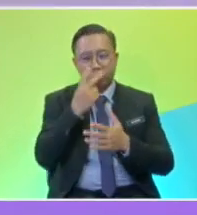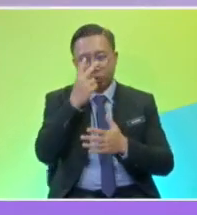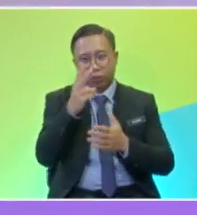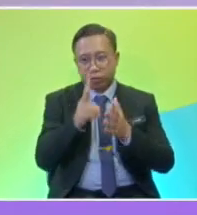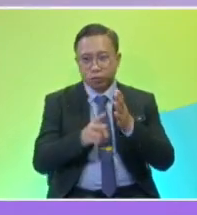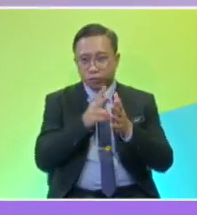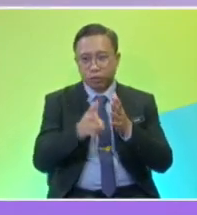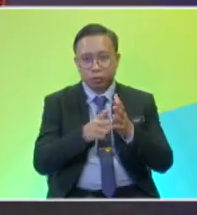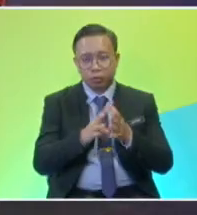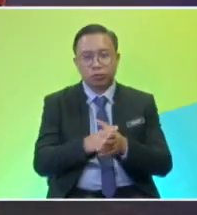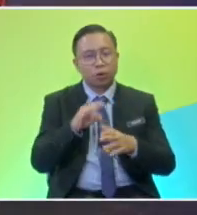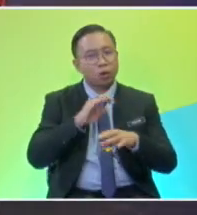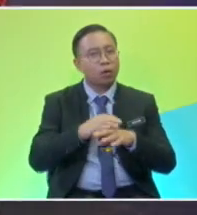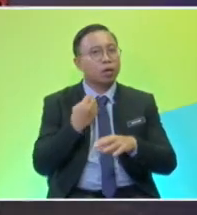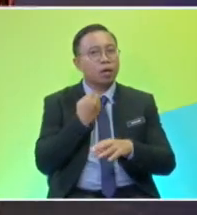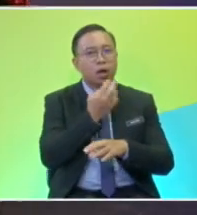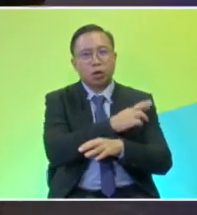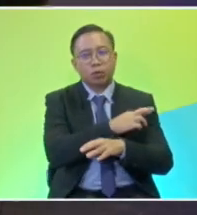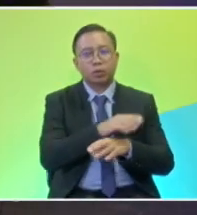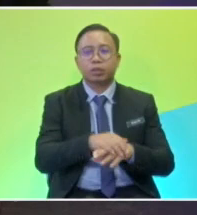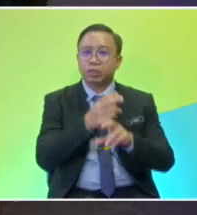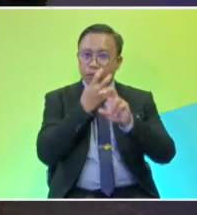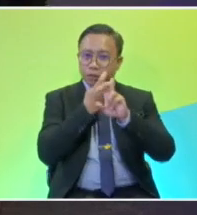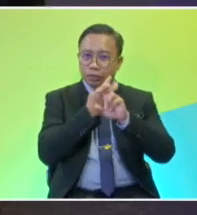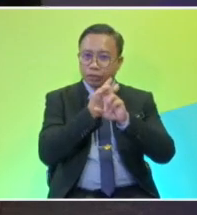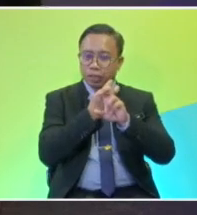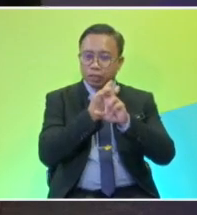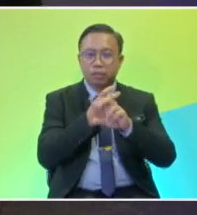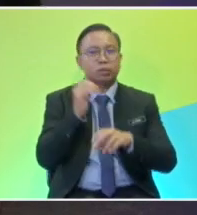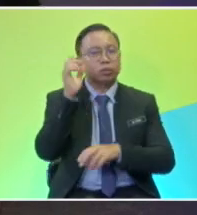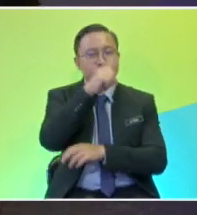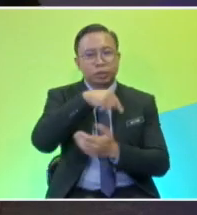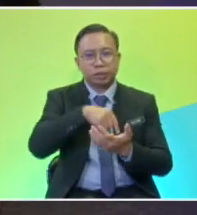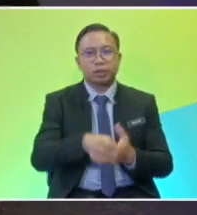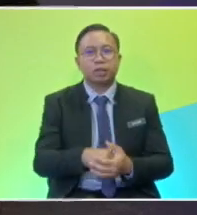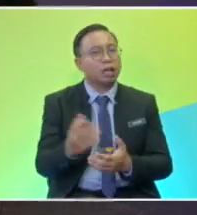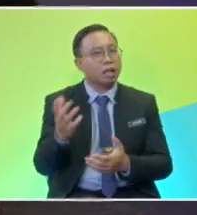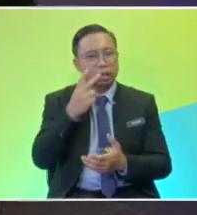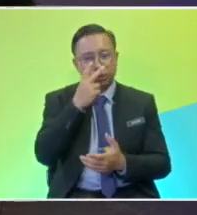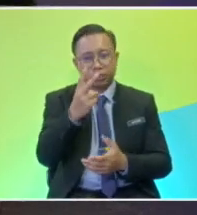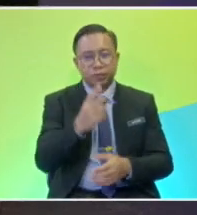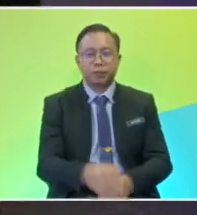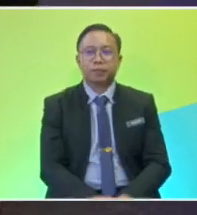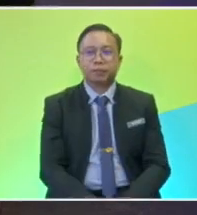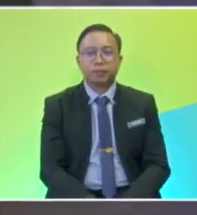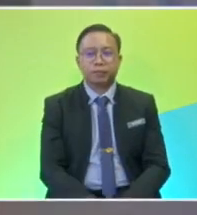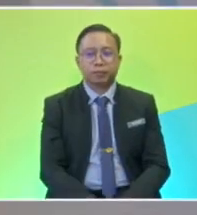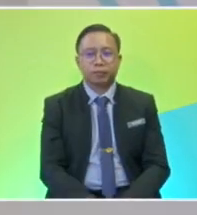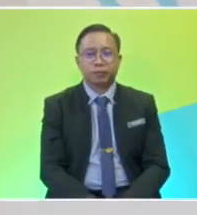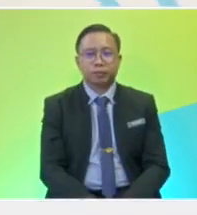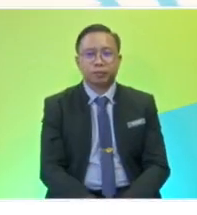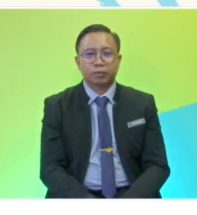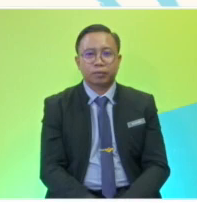content on our skeleton, Mr. Skeleton that we are speaking about today. Yeah, let us see the right, movement. All right.